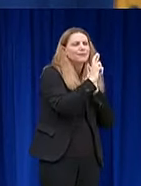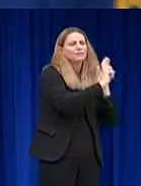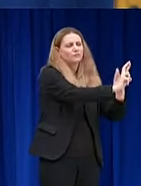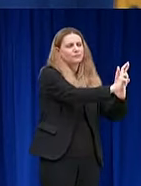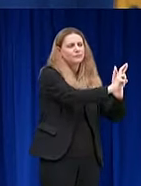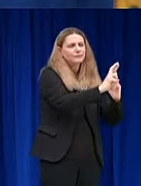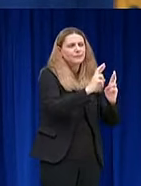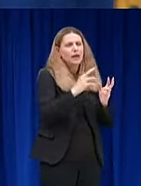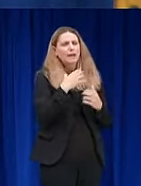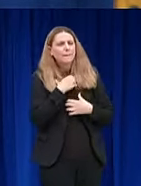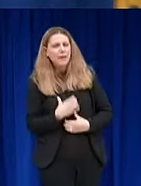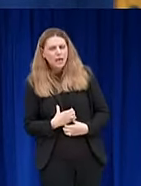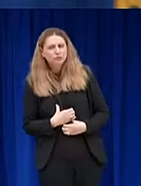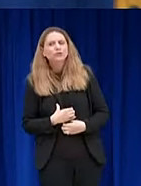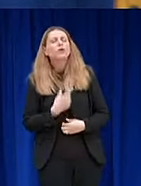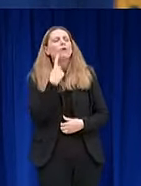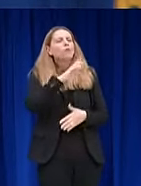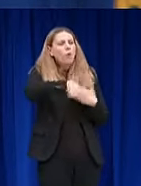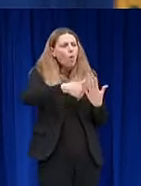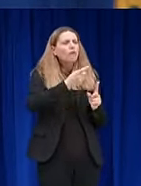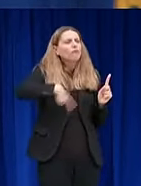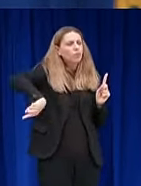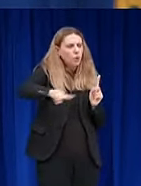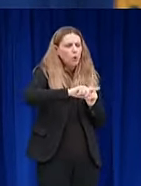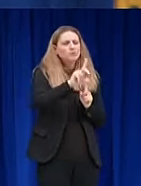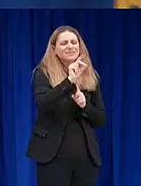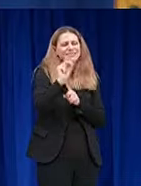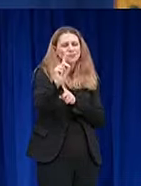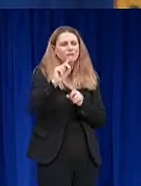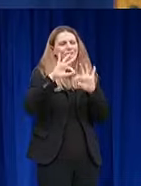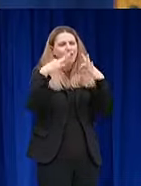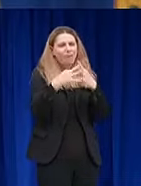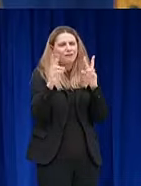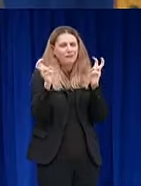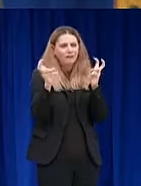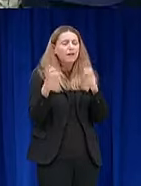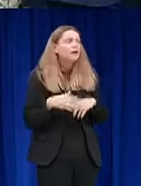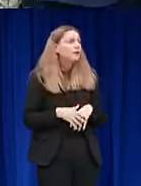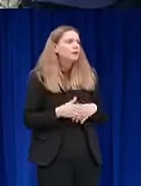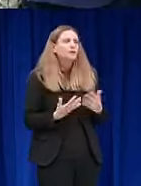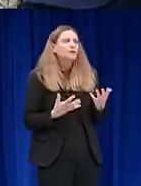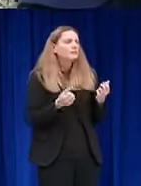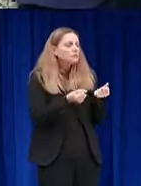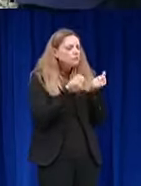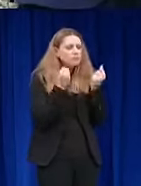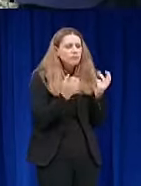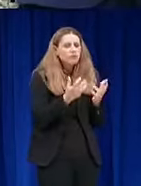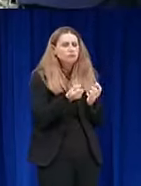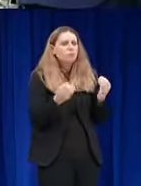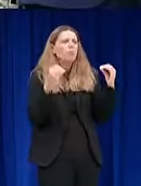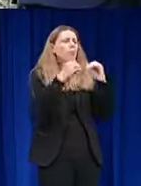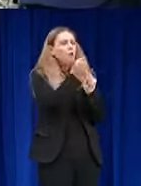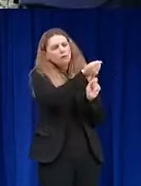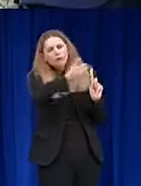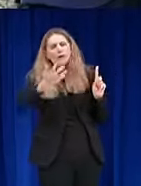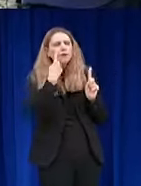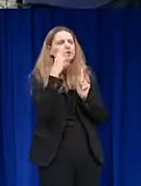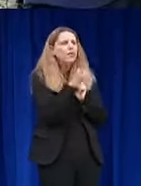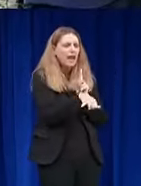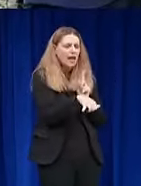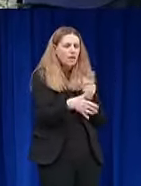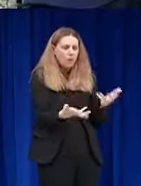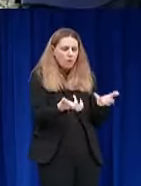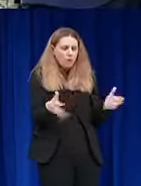members of our DoD family. There's so much more to that story. A total force with a diversity of thought